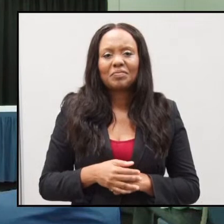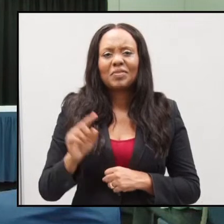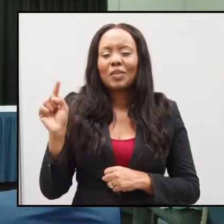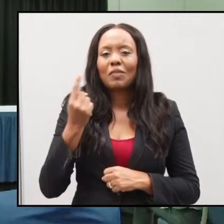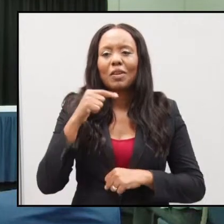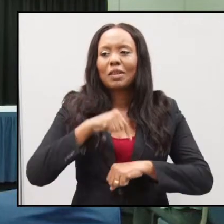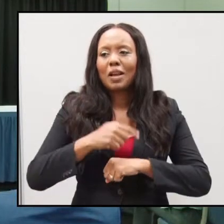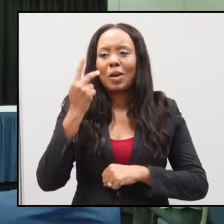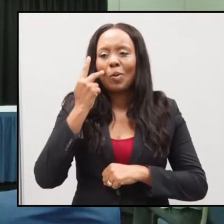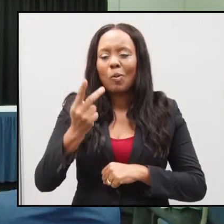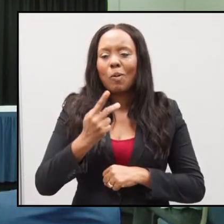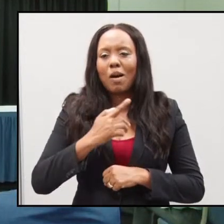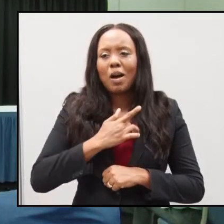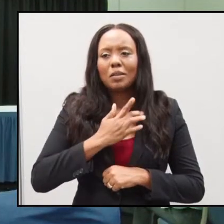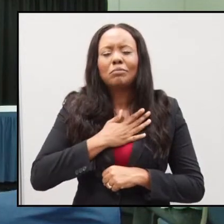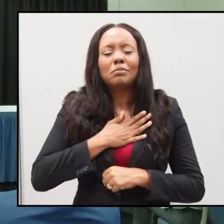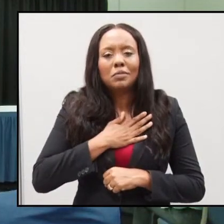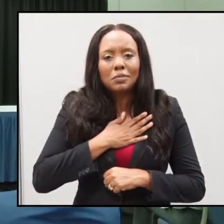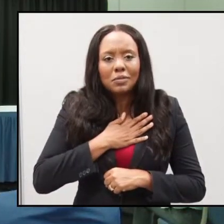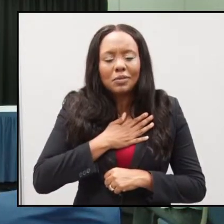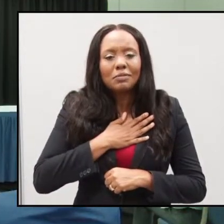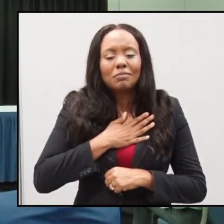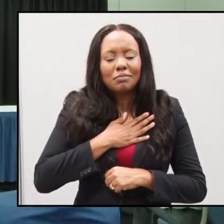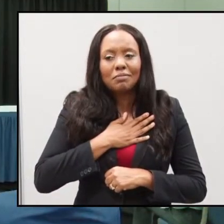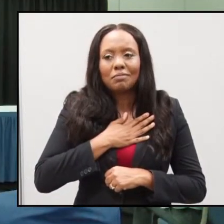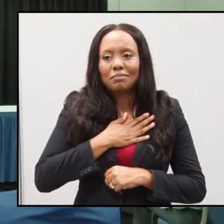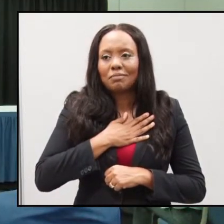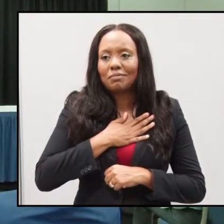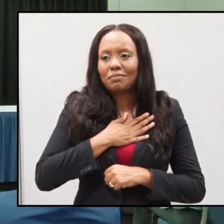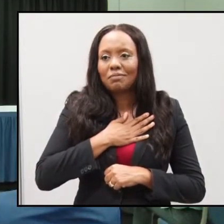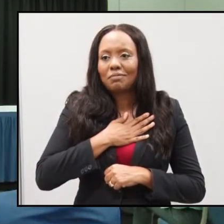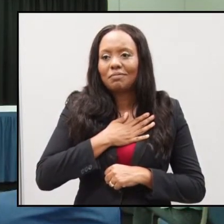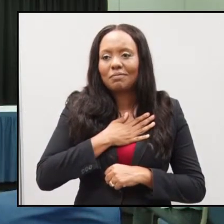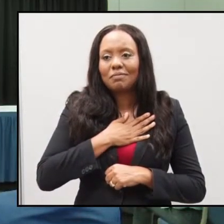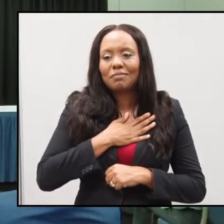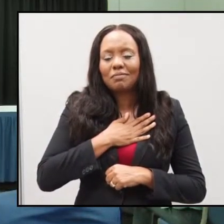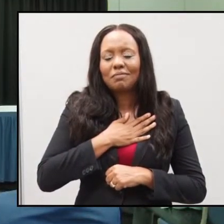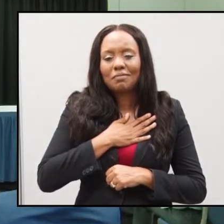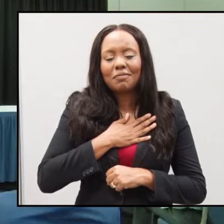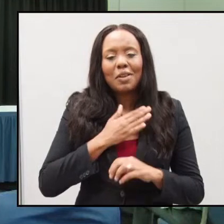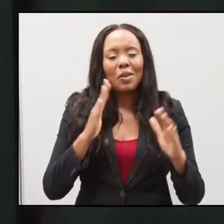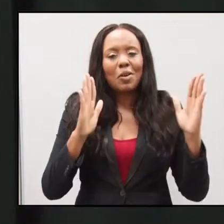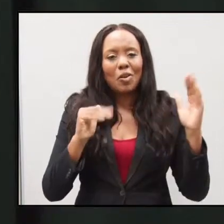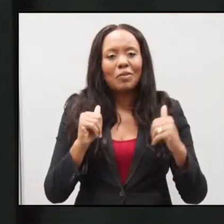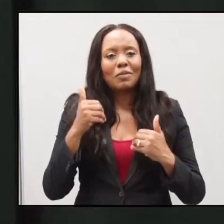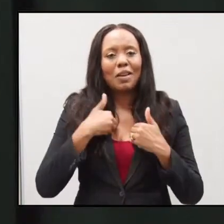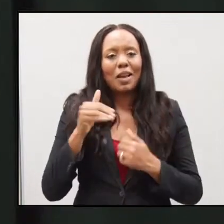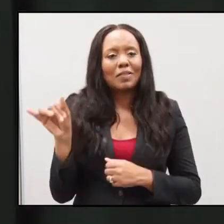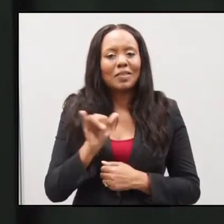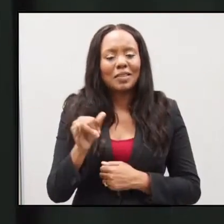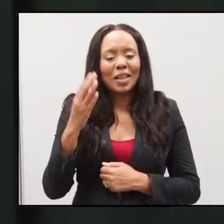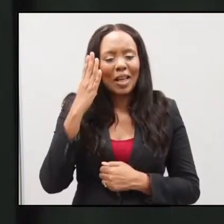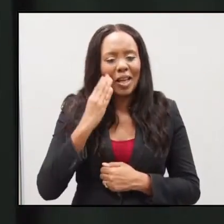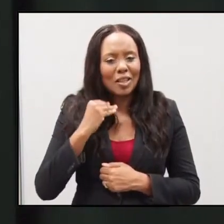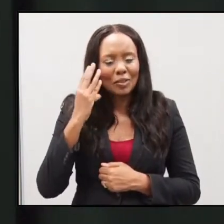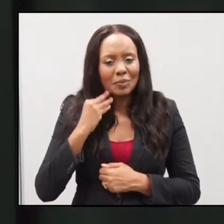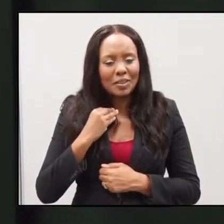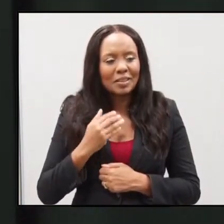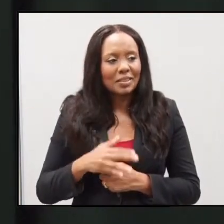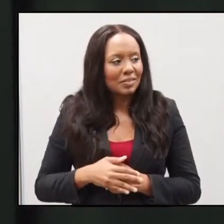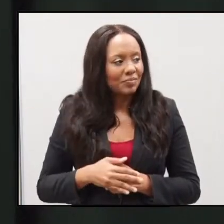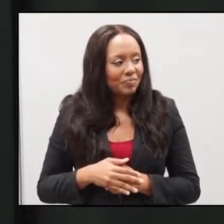moved me, I hope that you had that experience now. This is just the